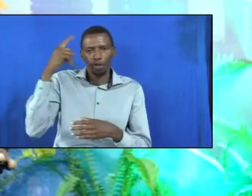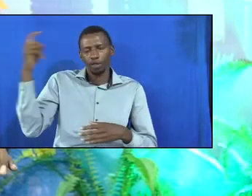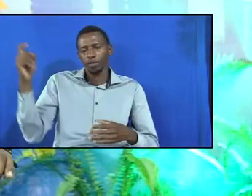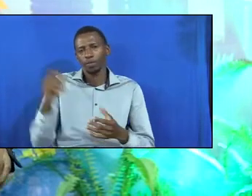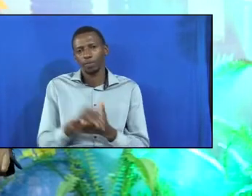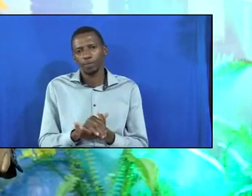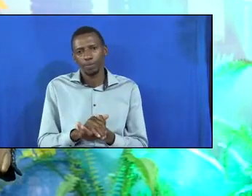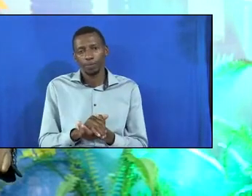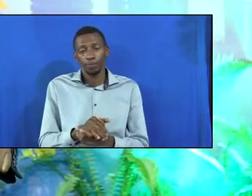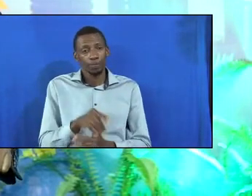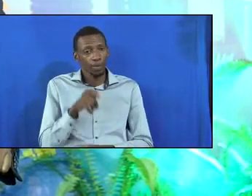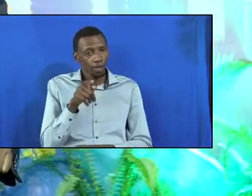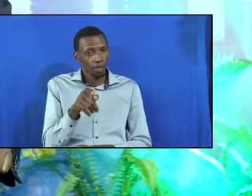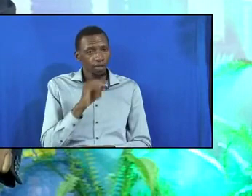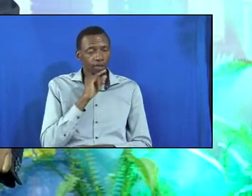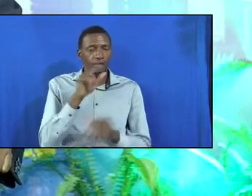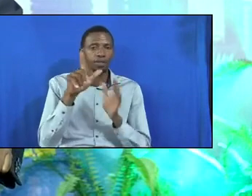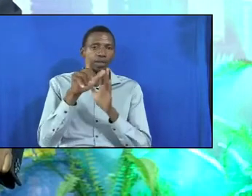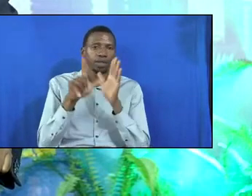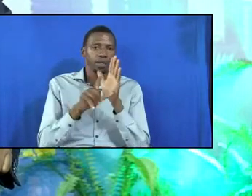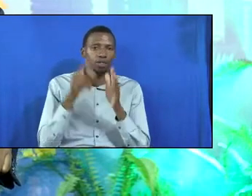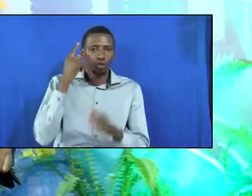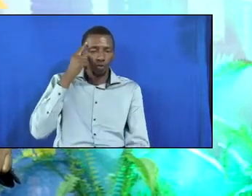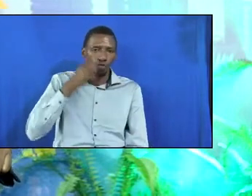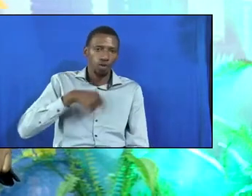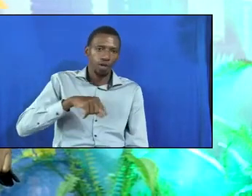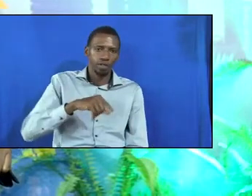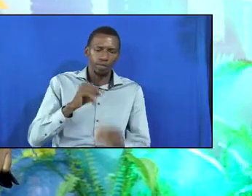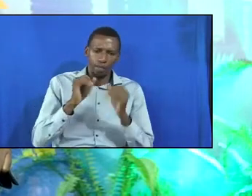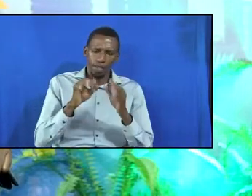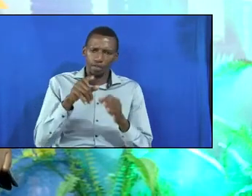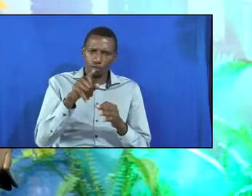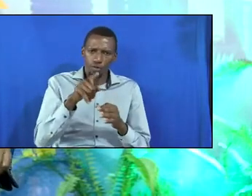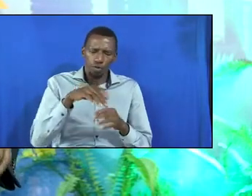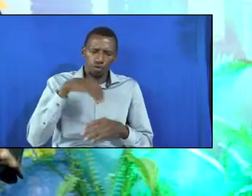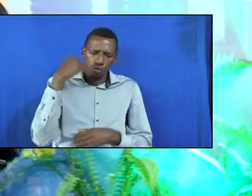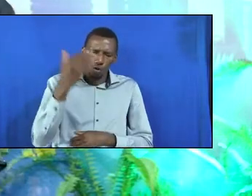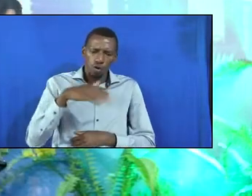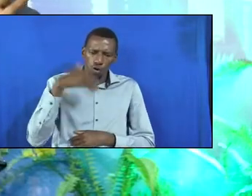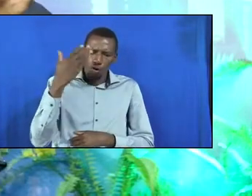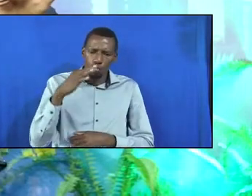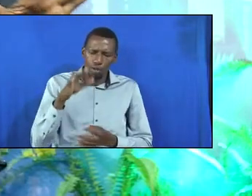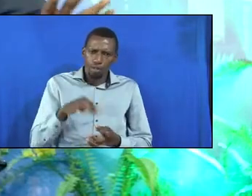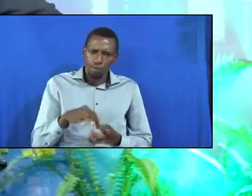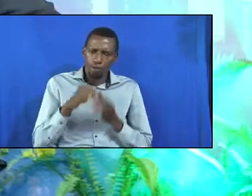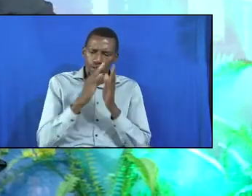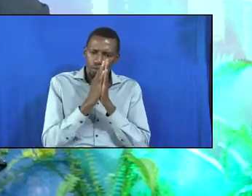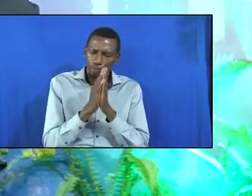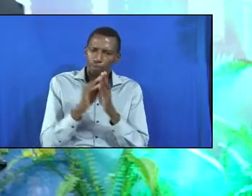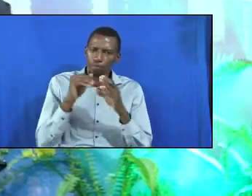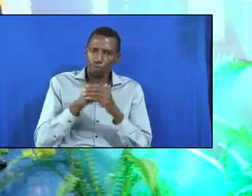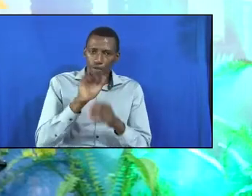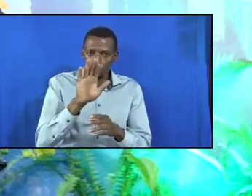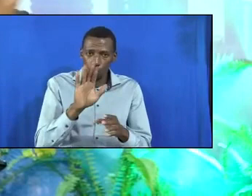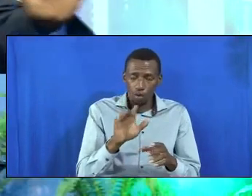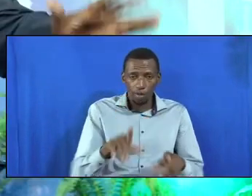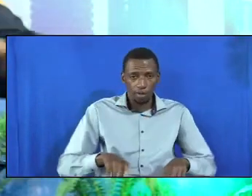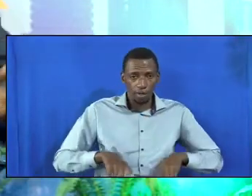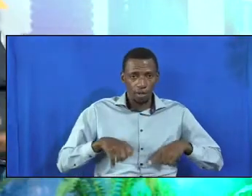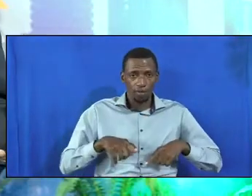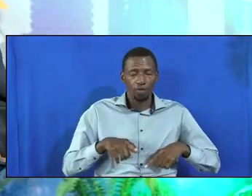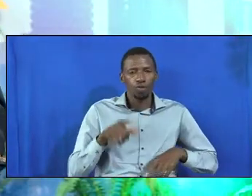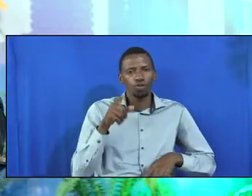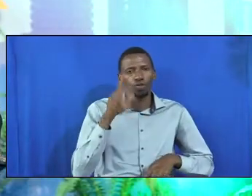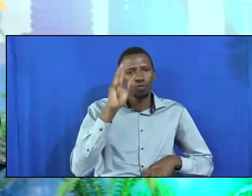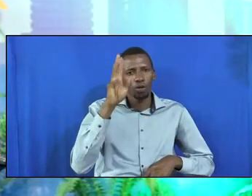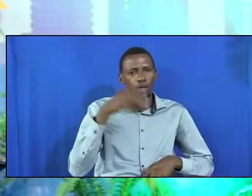This is a lesson for us. If you make prayer a priority in your life, there will be miraculous interventions